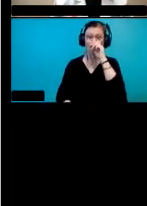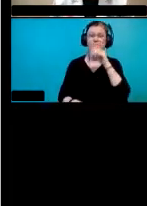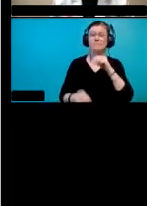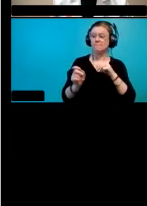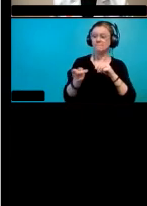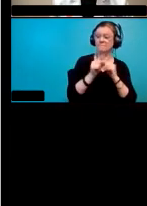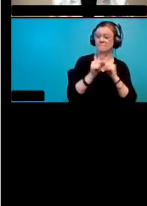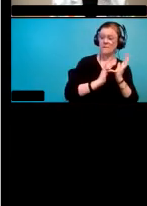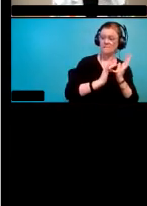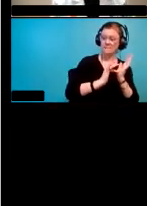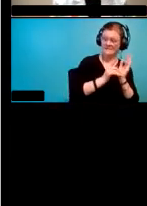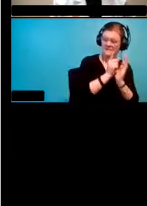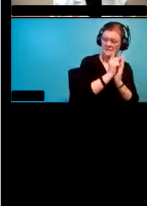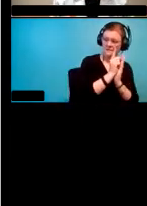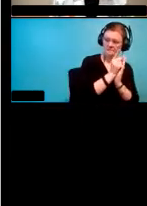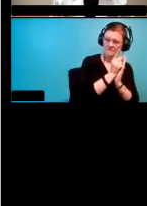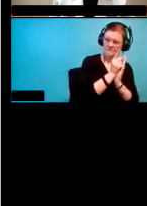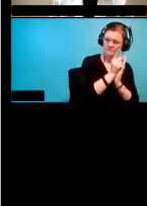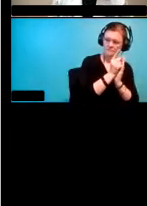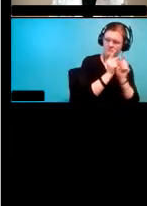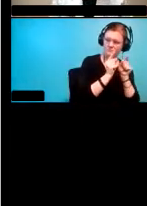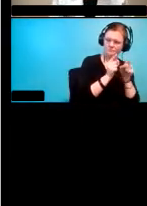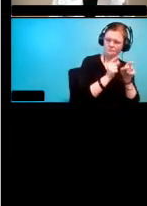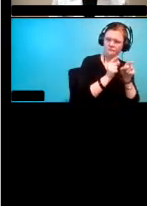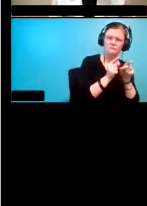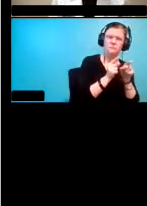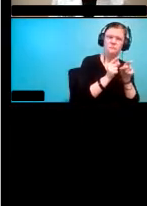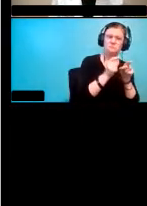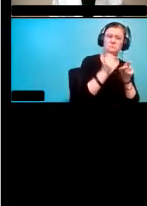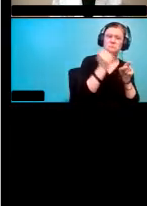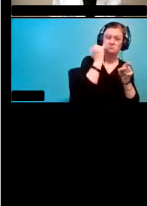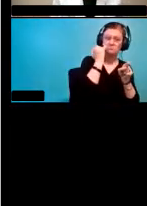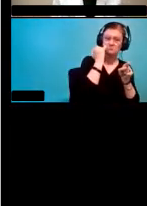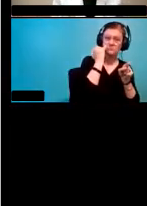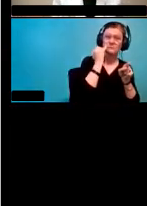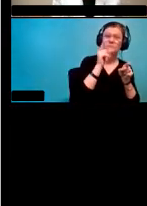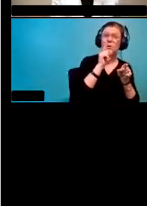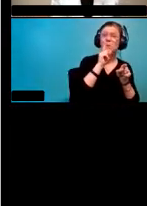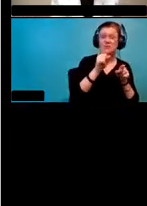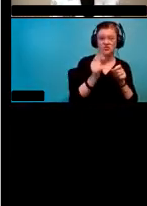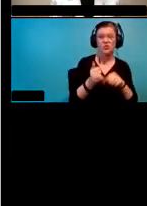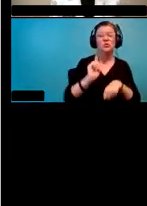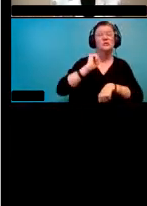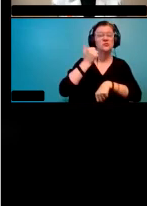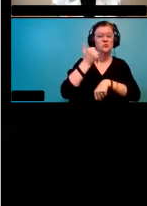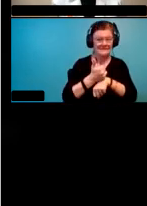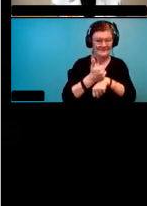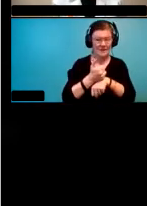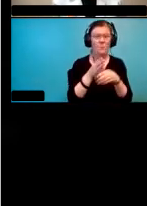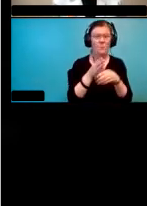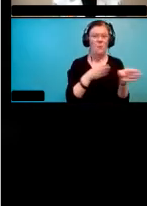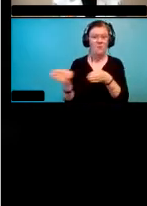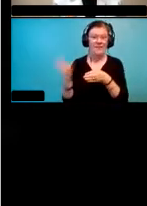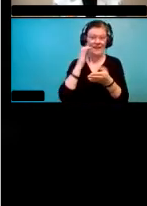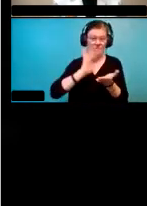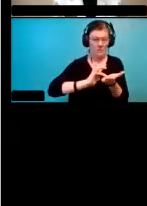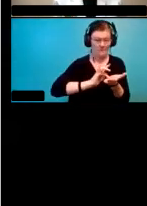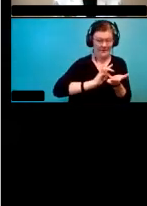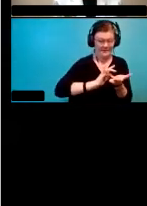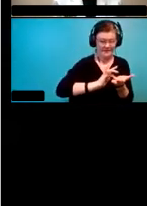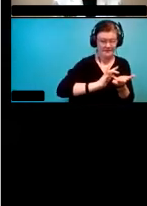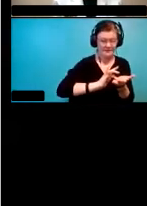talking about medications, it's really important to make sure you have a method for managing